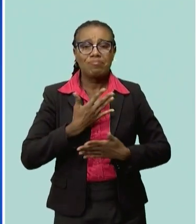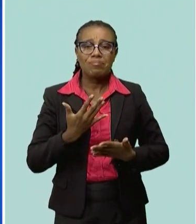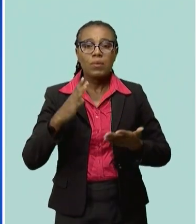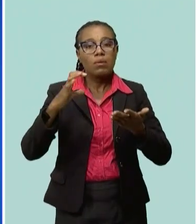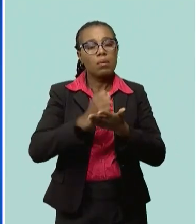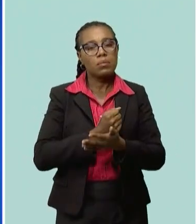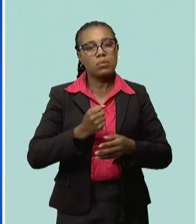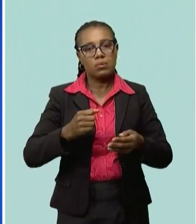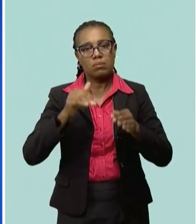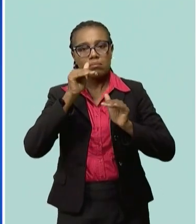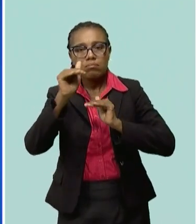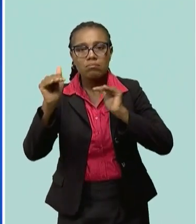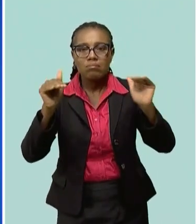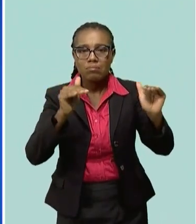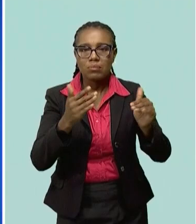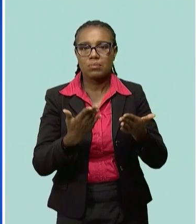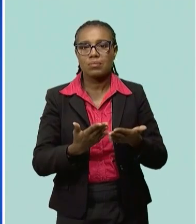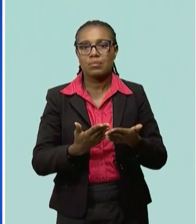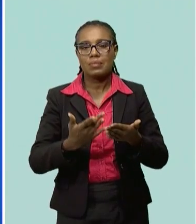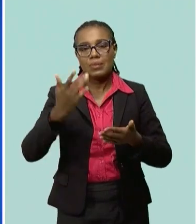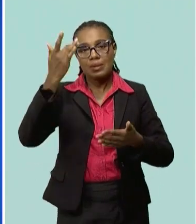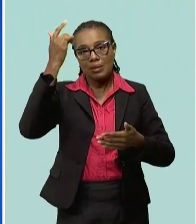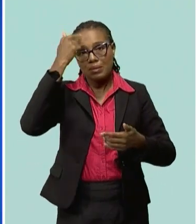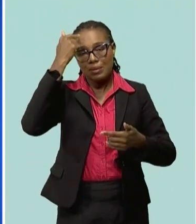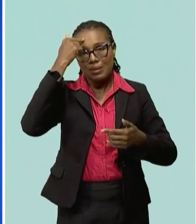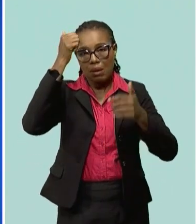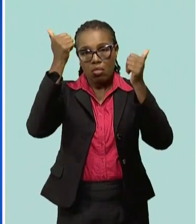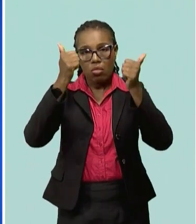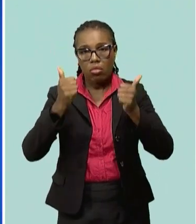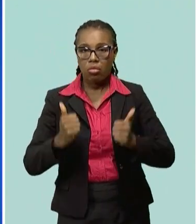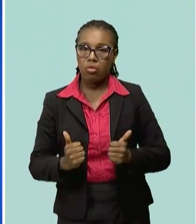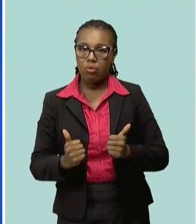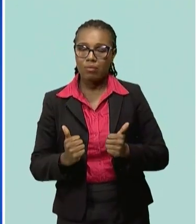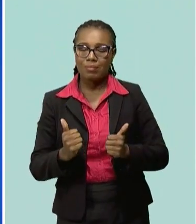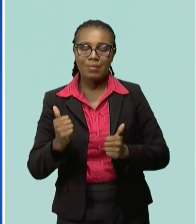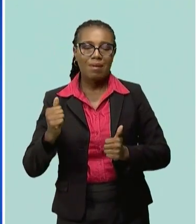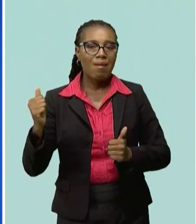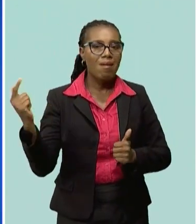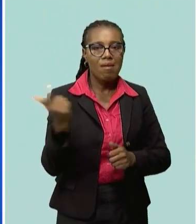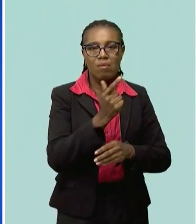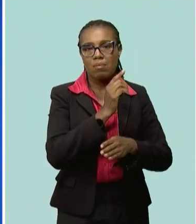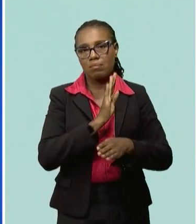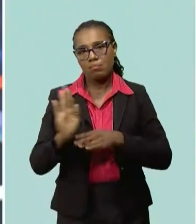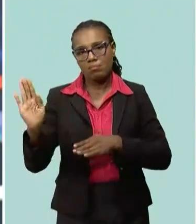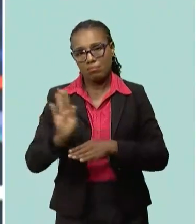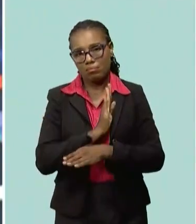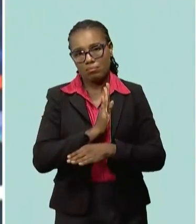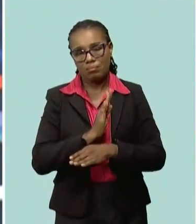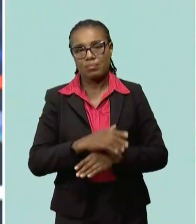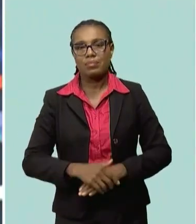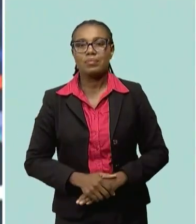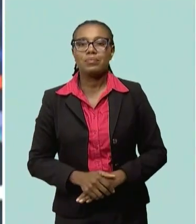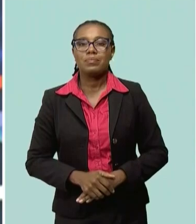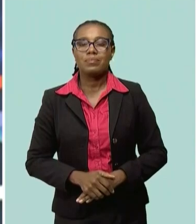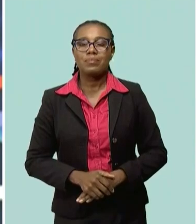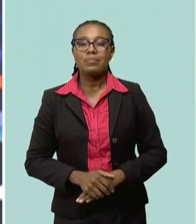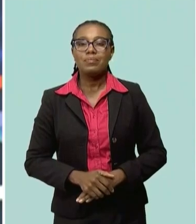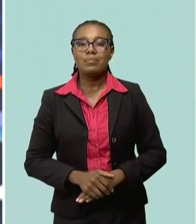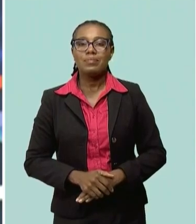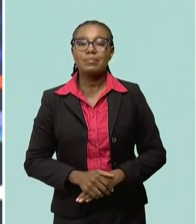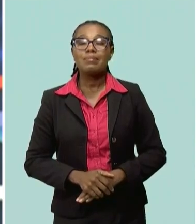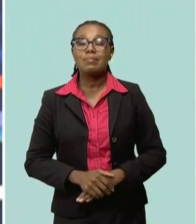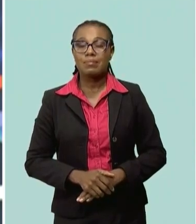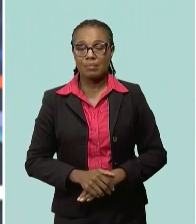remind you once again, dementia is everyone's business. And we are also